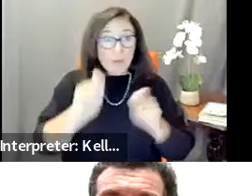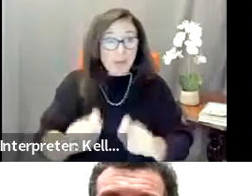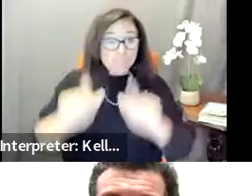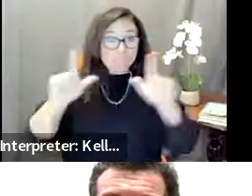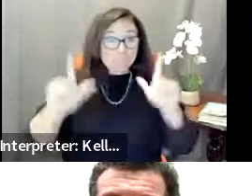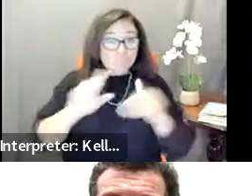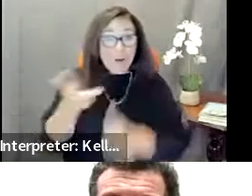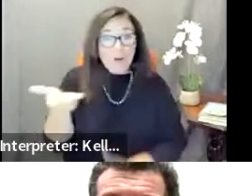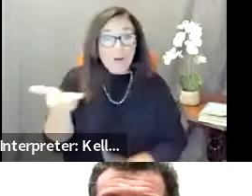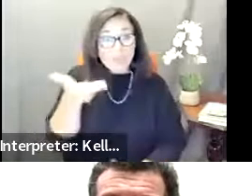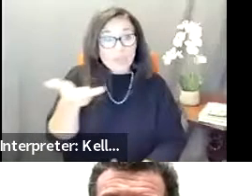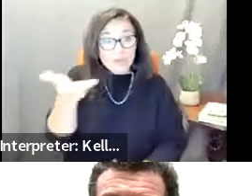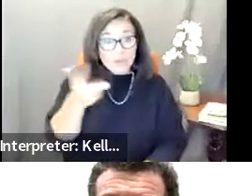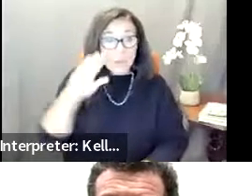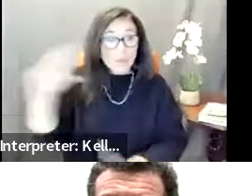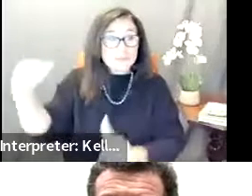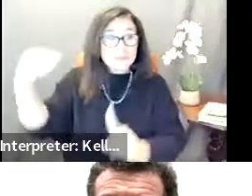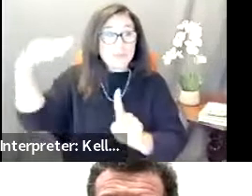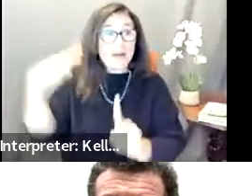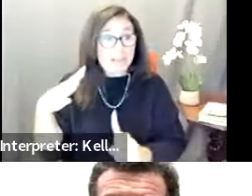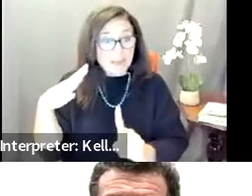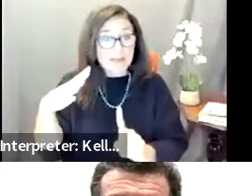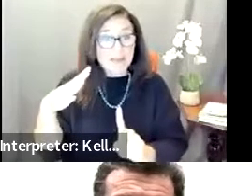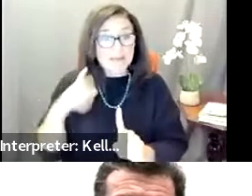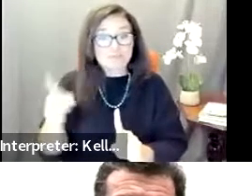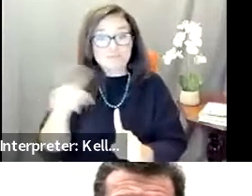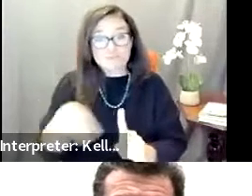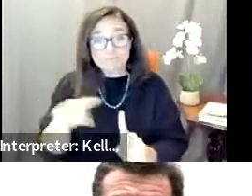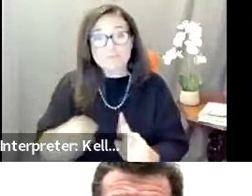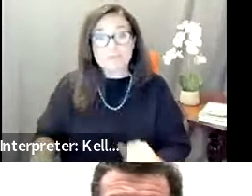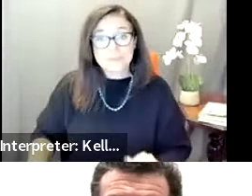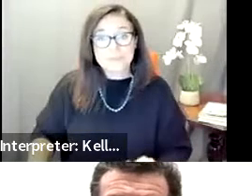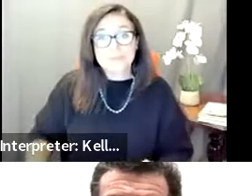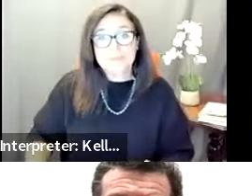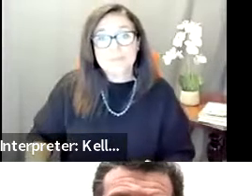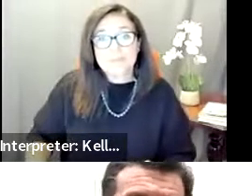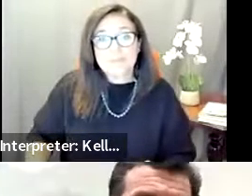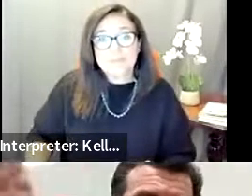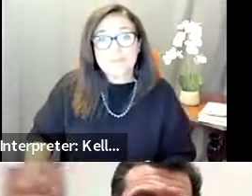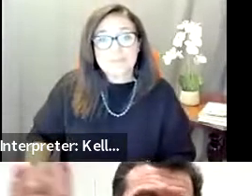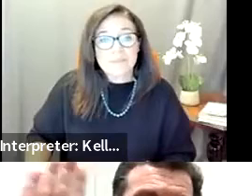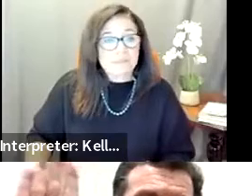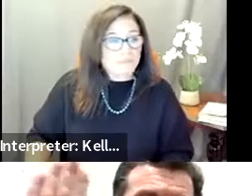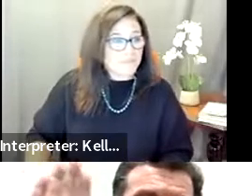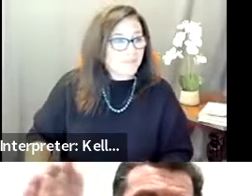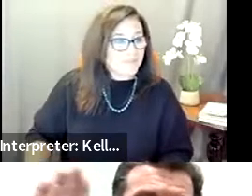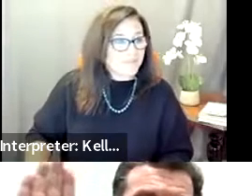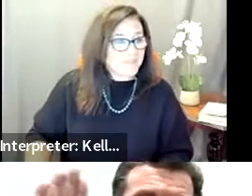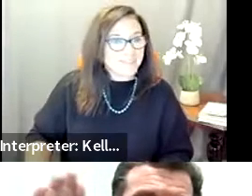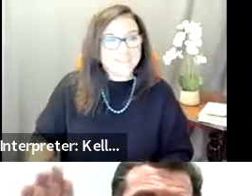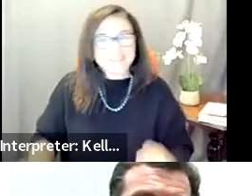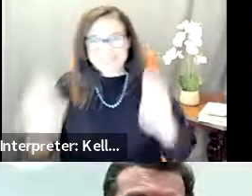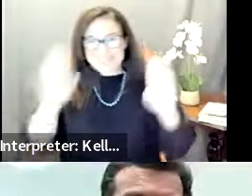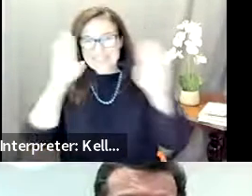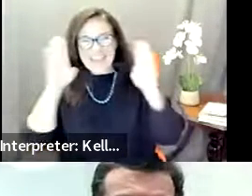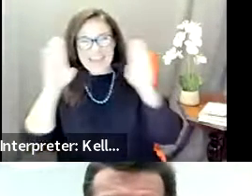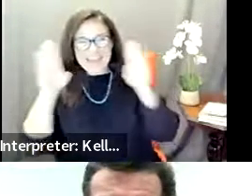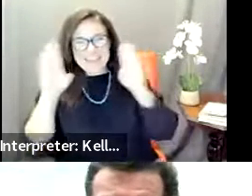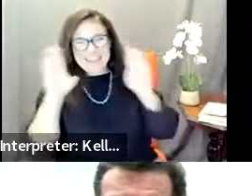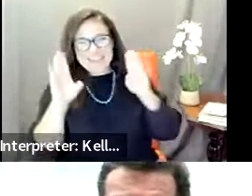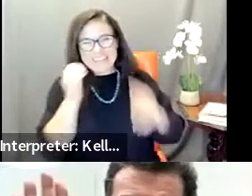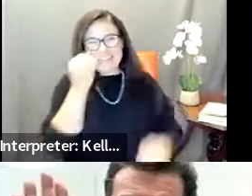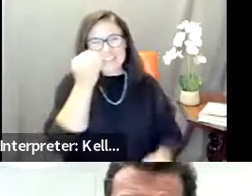spotlit, and then we will get started. Great. All right. Hi, everyone.